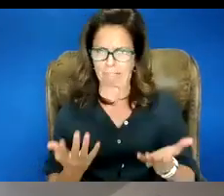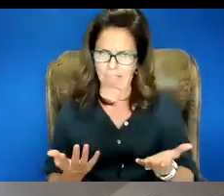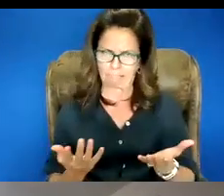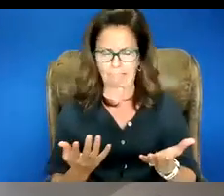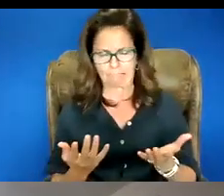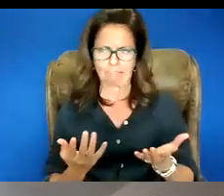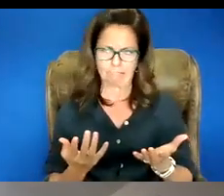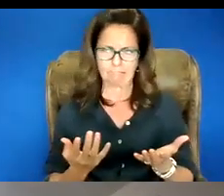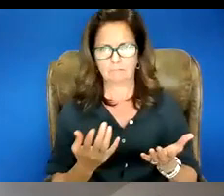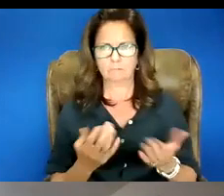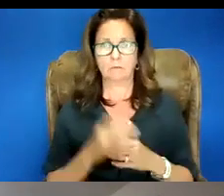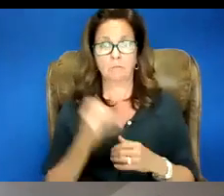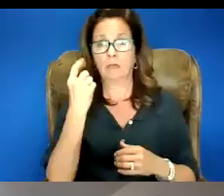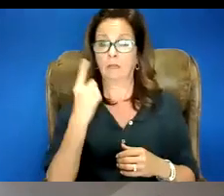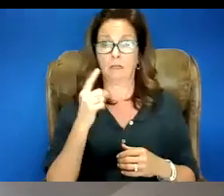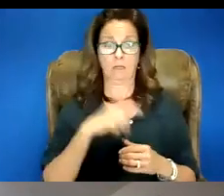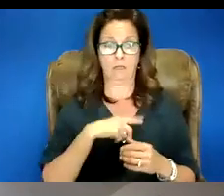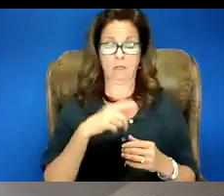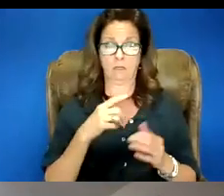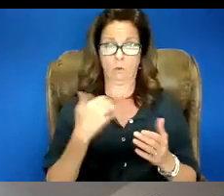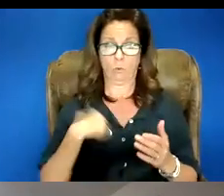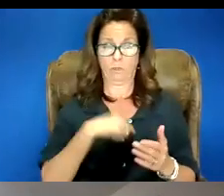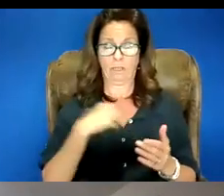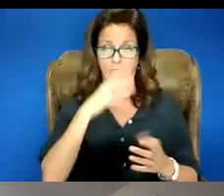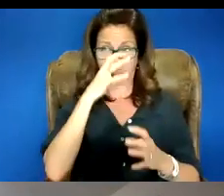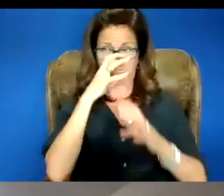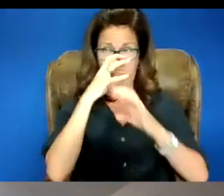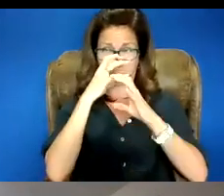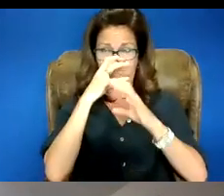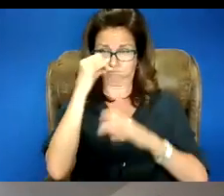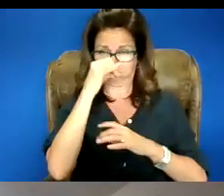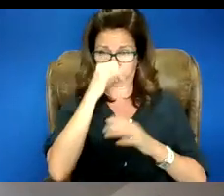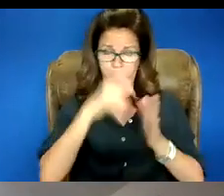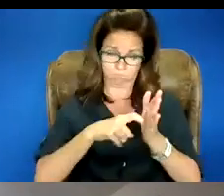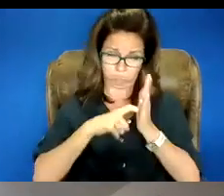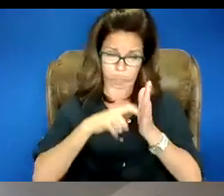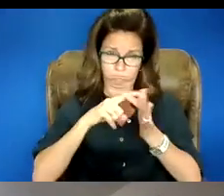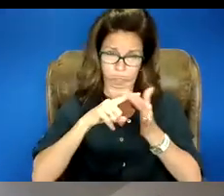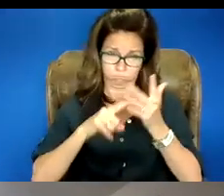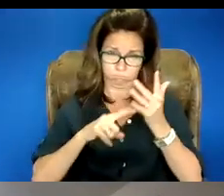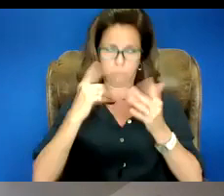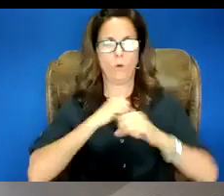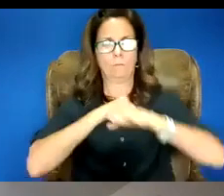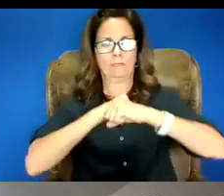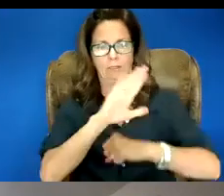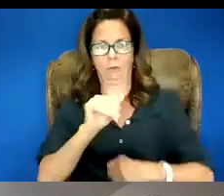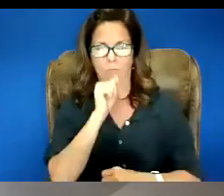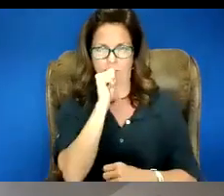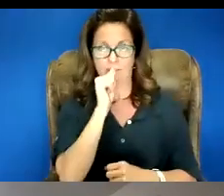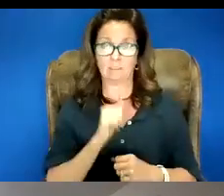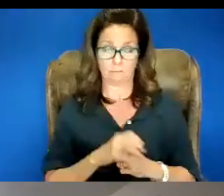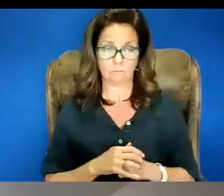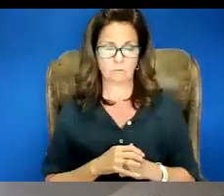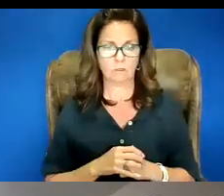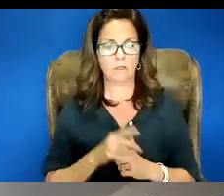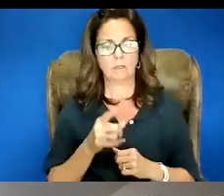some very strict protocols around protecting your privacy. So when you submit the application and the